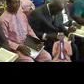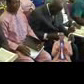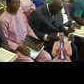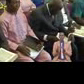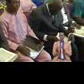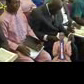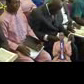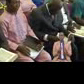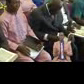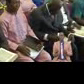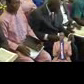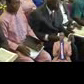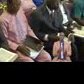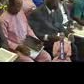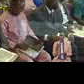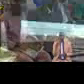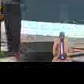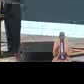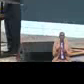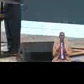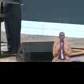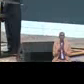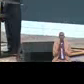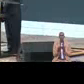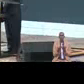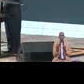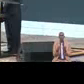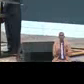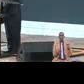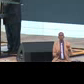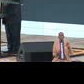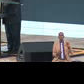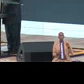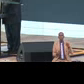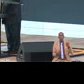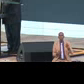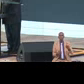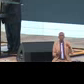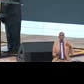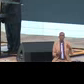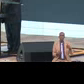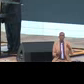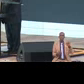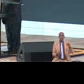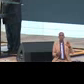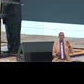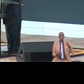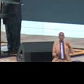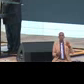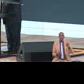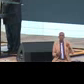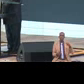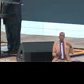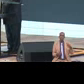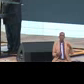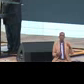Look at how Jesus did it. I'm reading to you from Acts chapter 10. Acts chapter